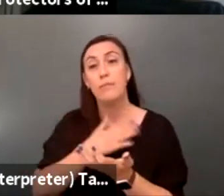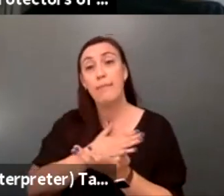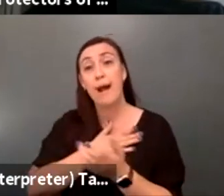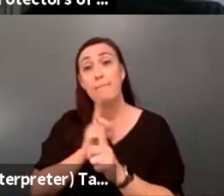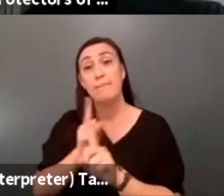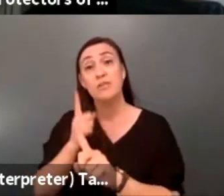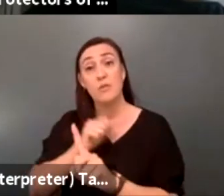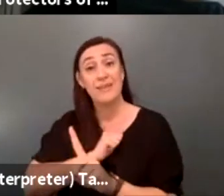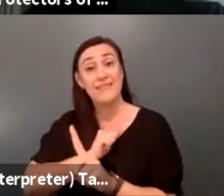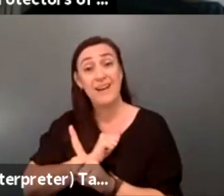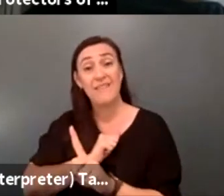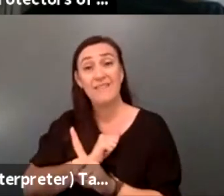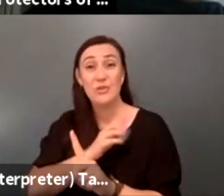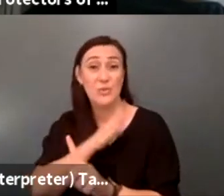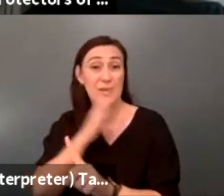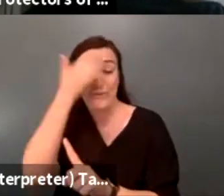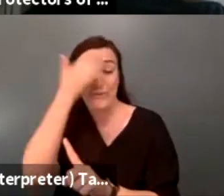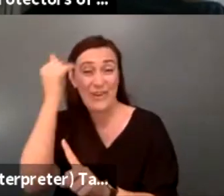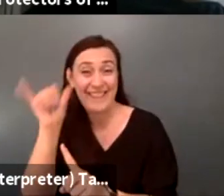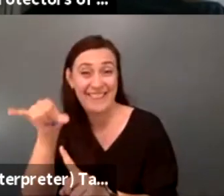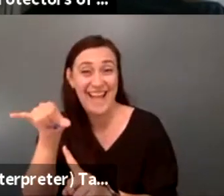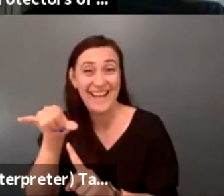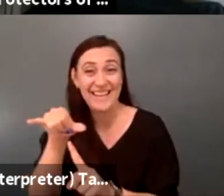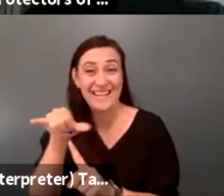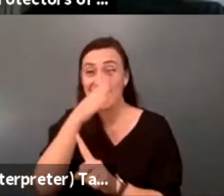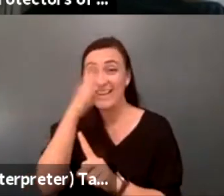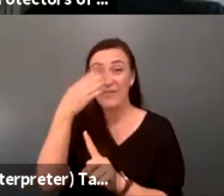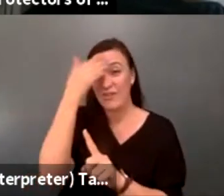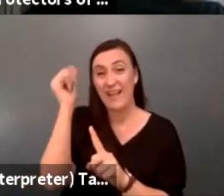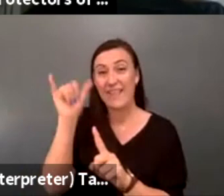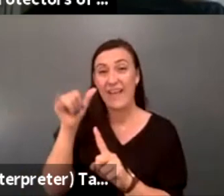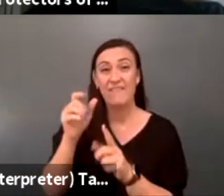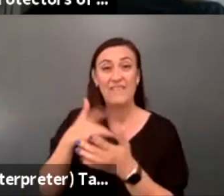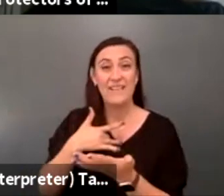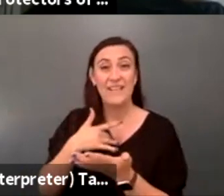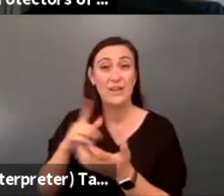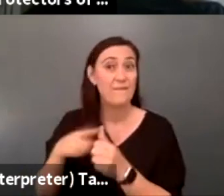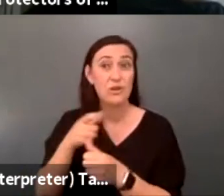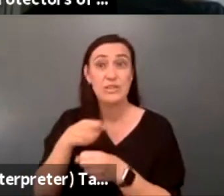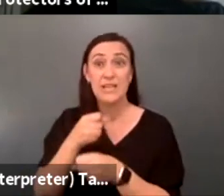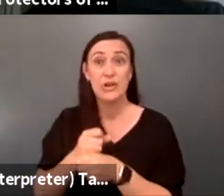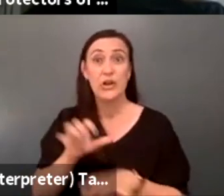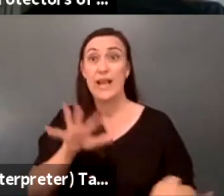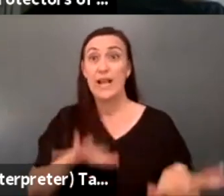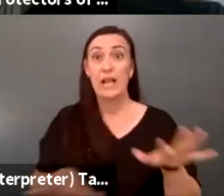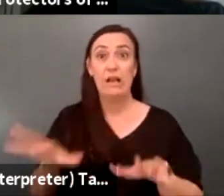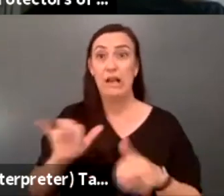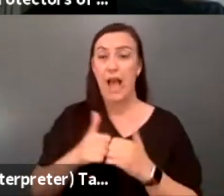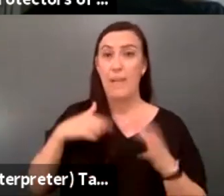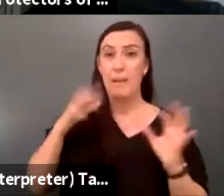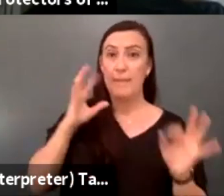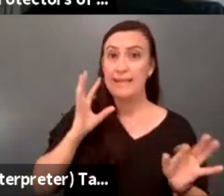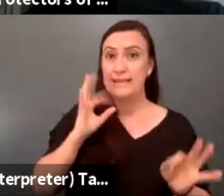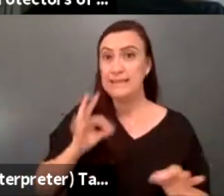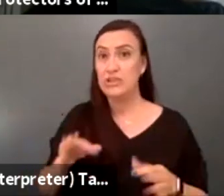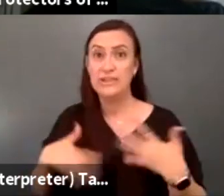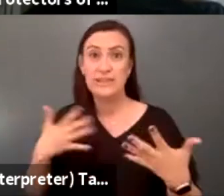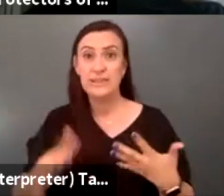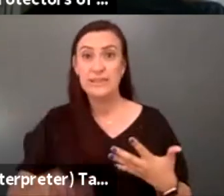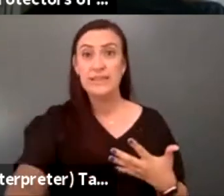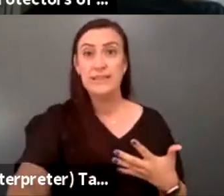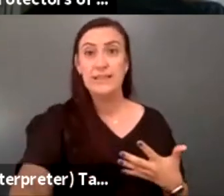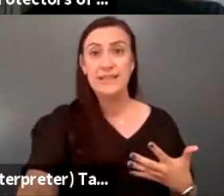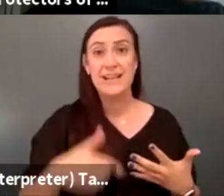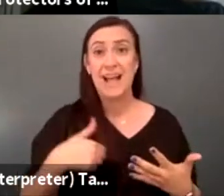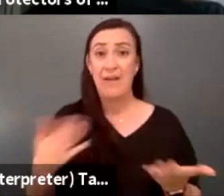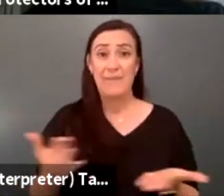for myself is to never forget that feeling in your first year where you're like, how am I making the decision? I've been here for like